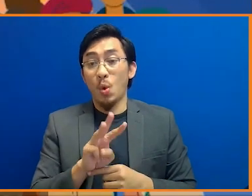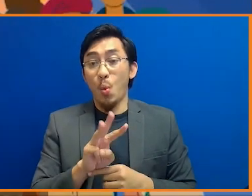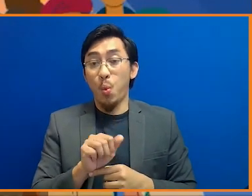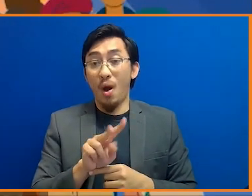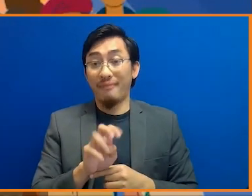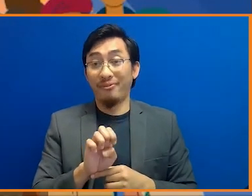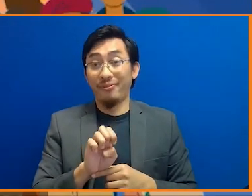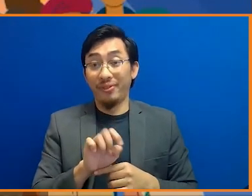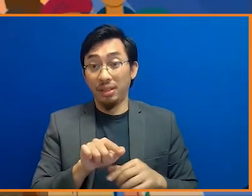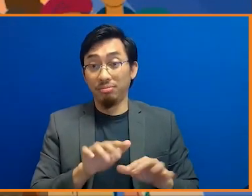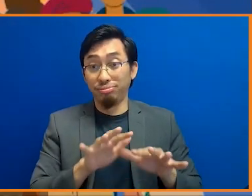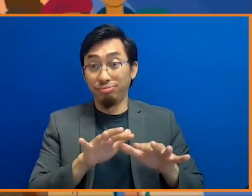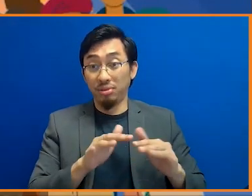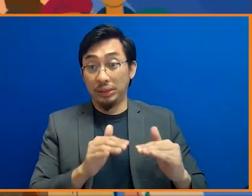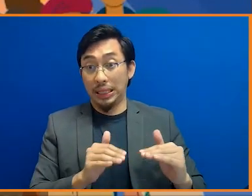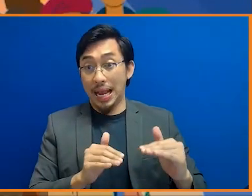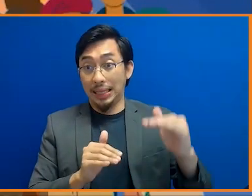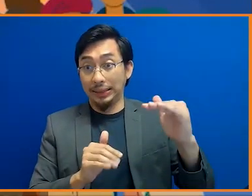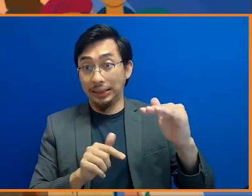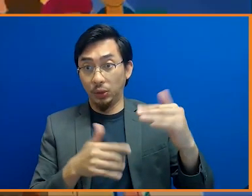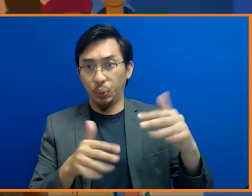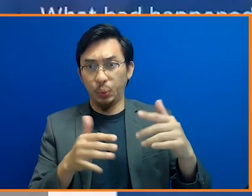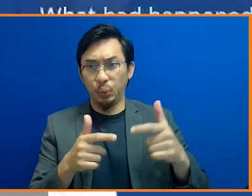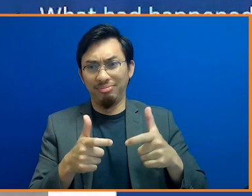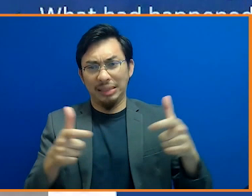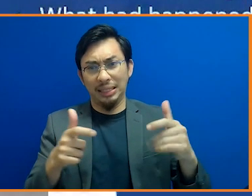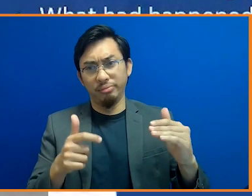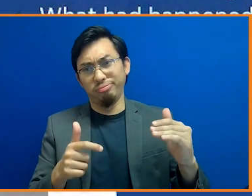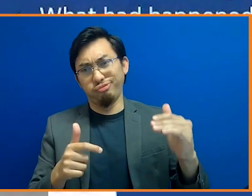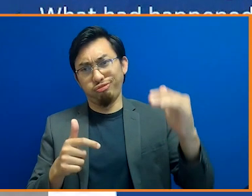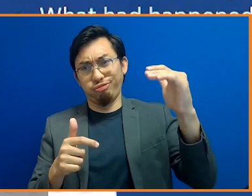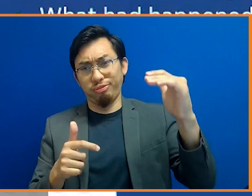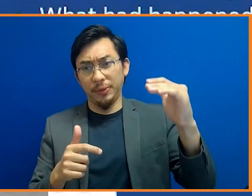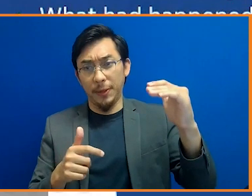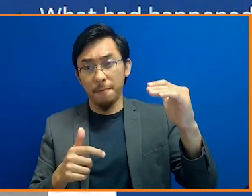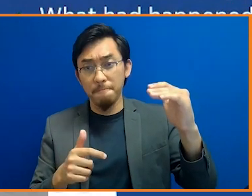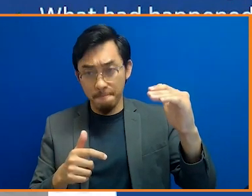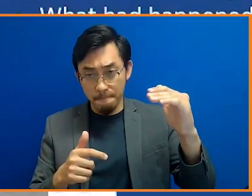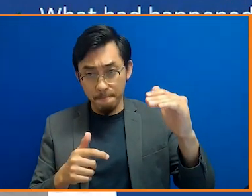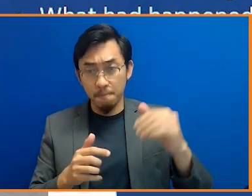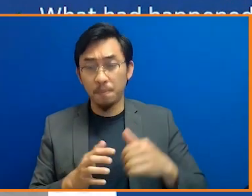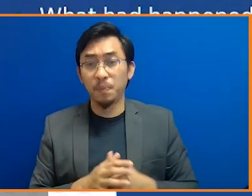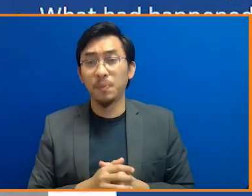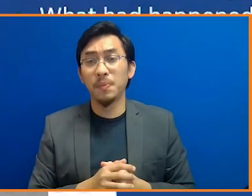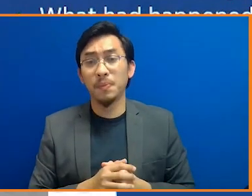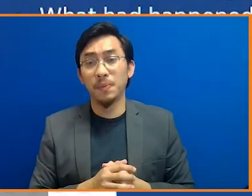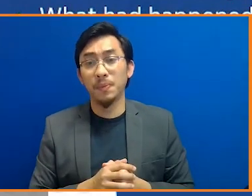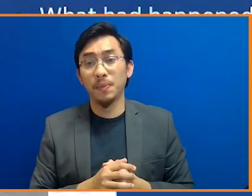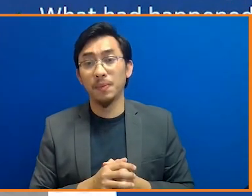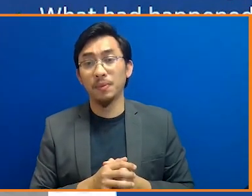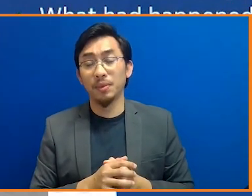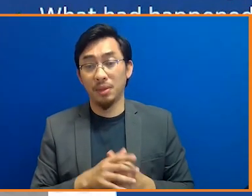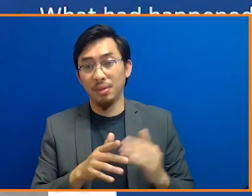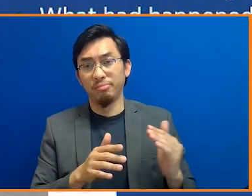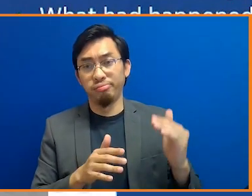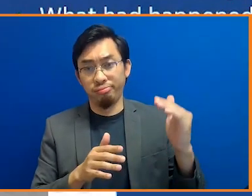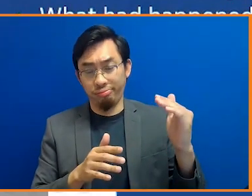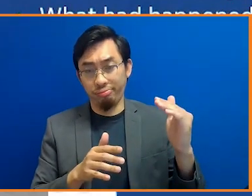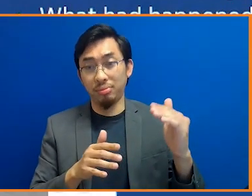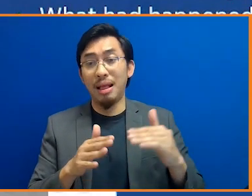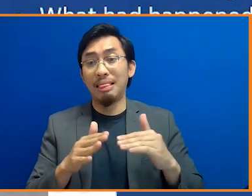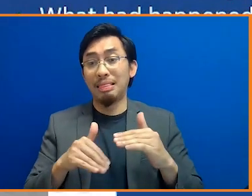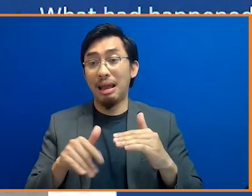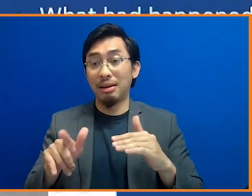Okay, all right. The wave height over here is much larger than